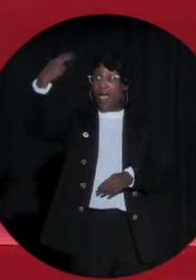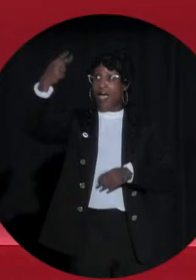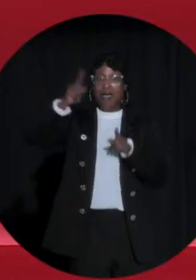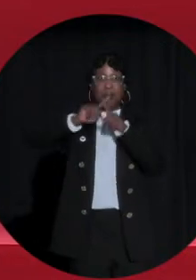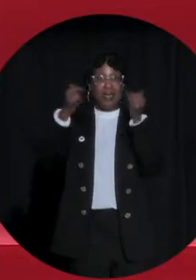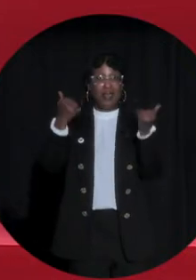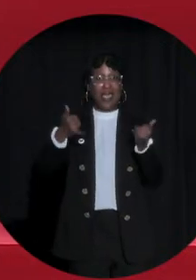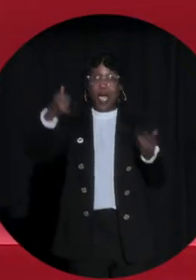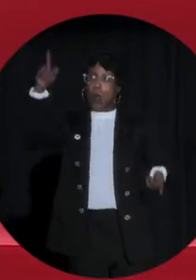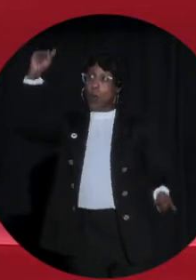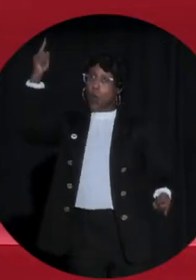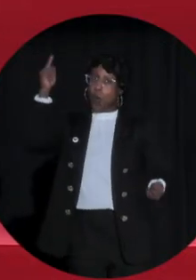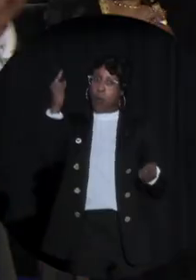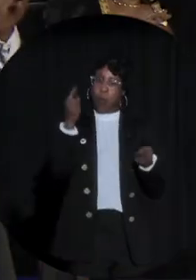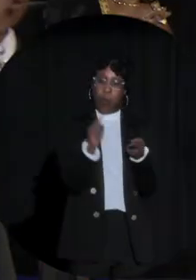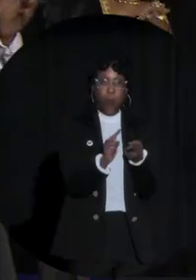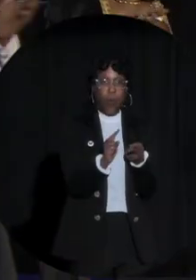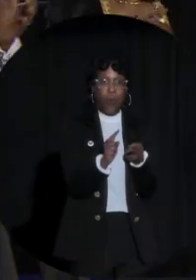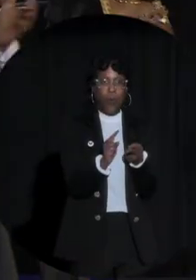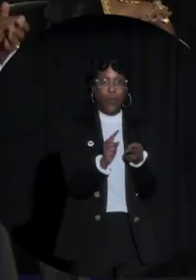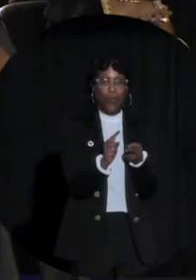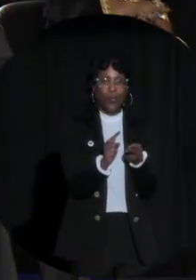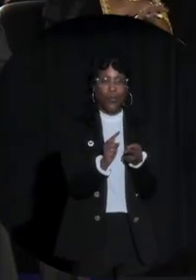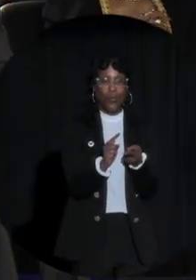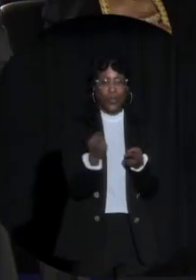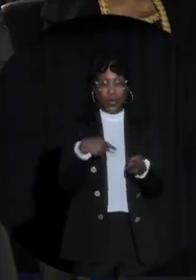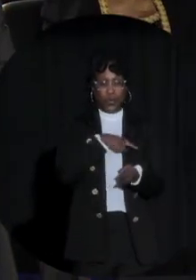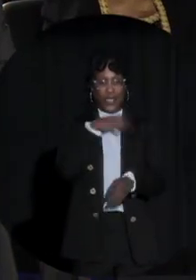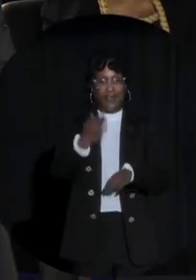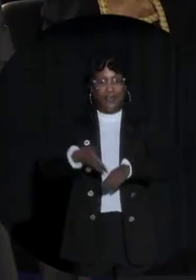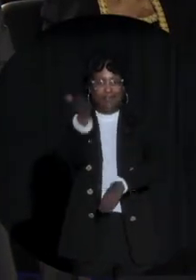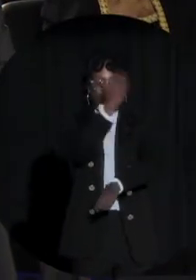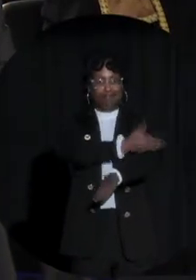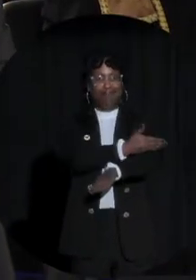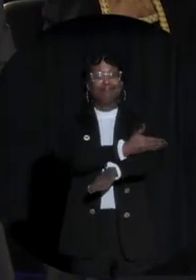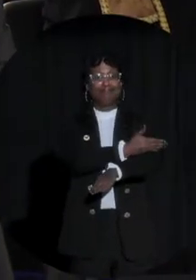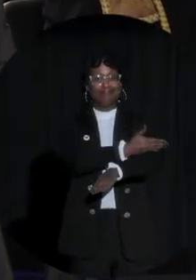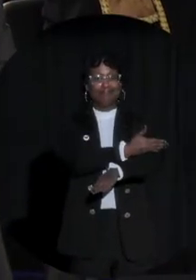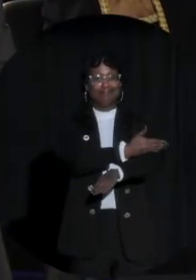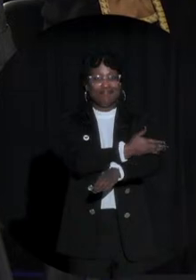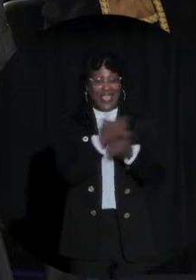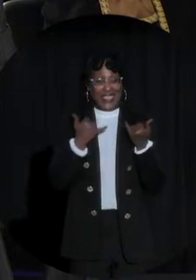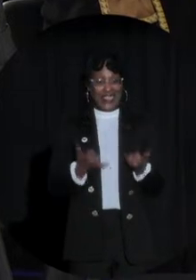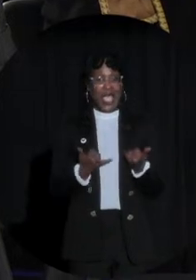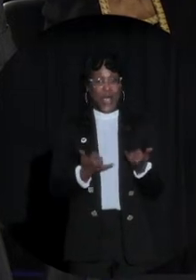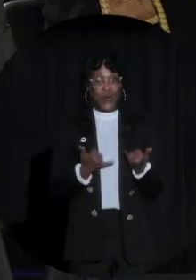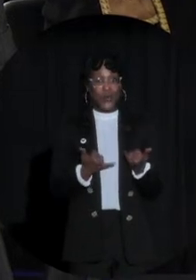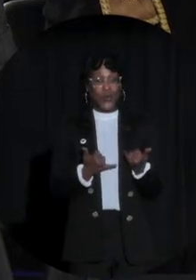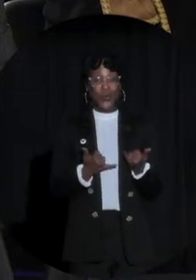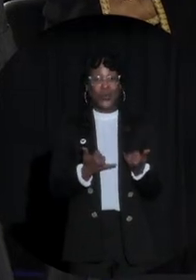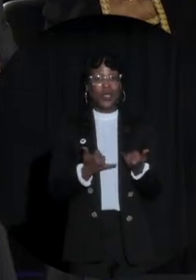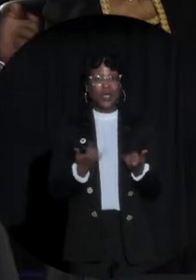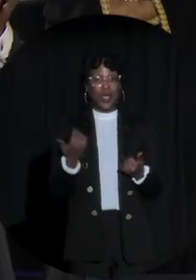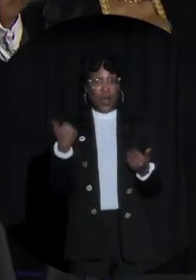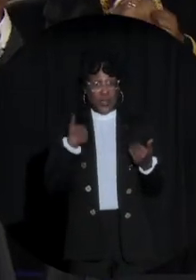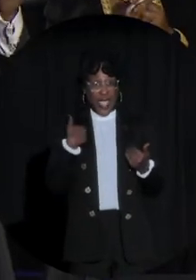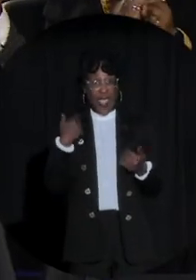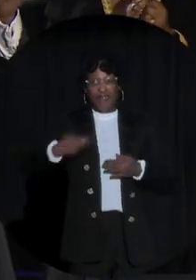top. And now we have one of the highest vaccination rates in the nation.